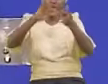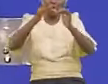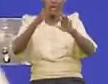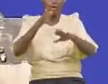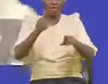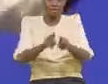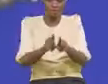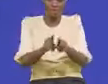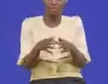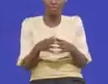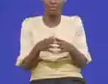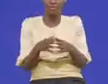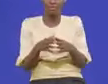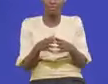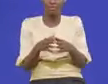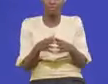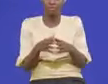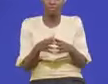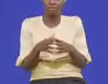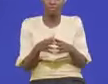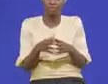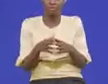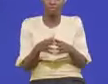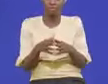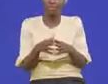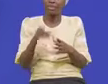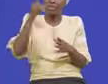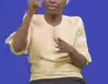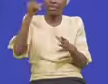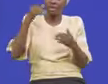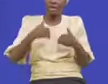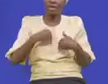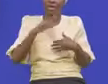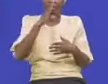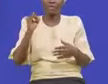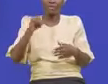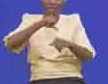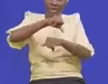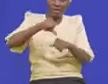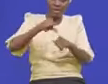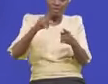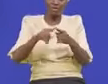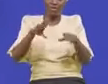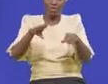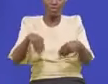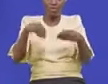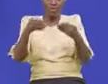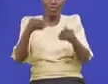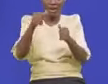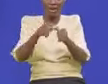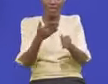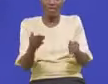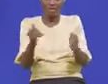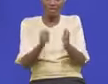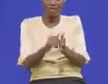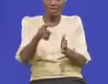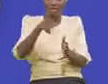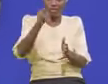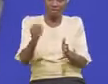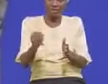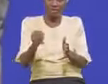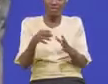Aya moyo ko le kamere miagbo menko se magbo. O se amine. Provide everything you need. Benade nu